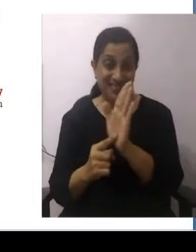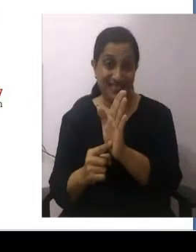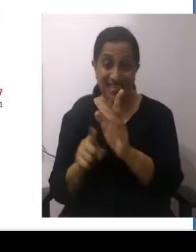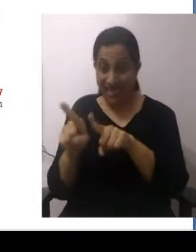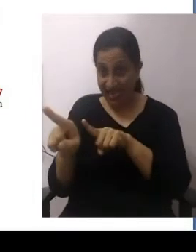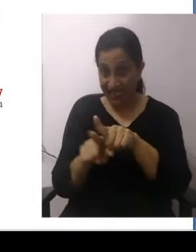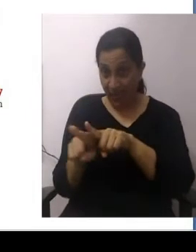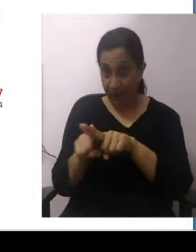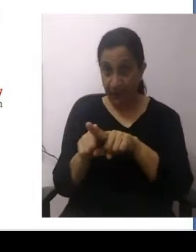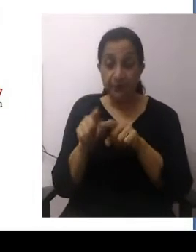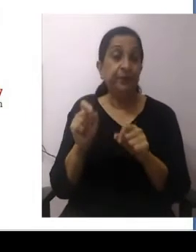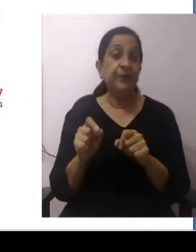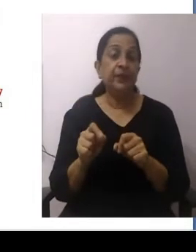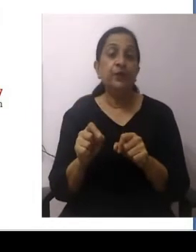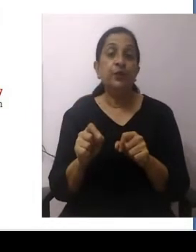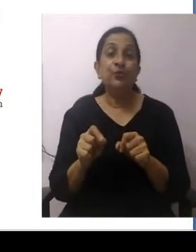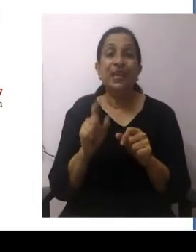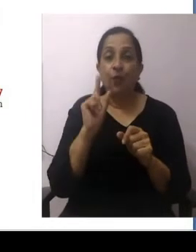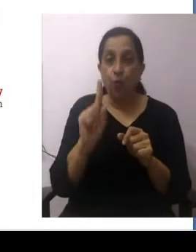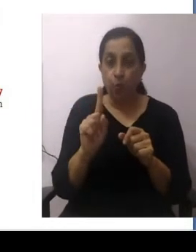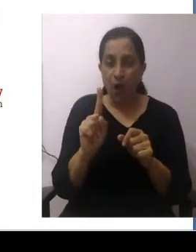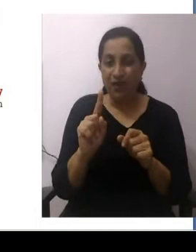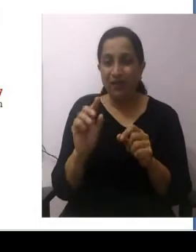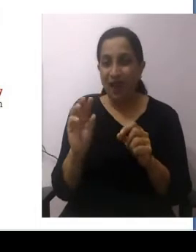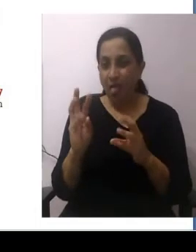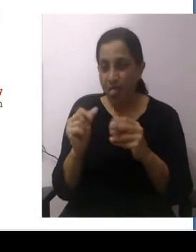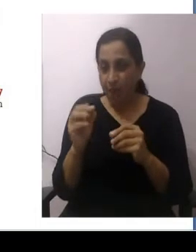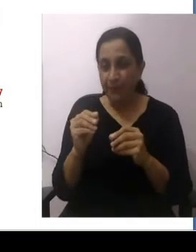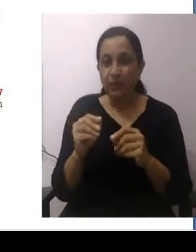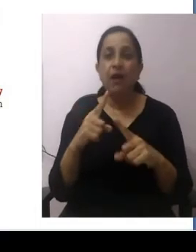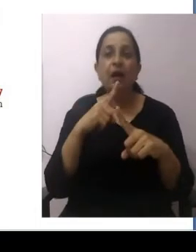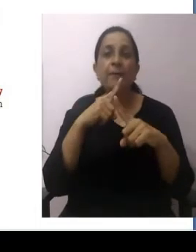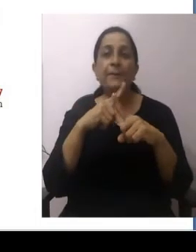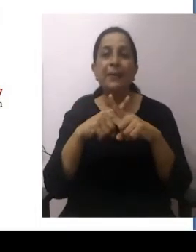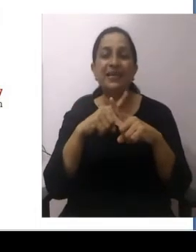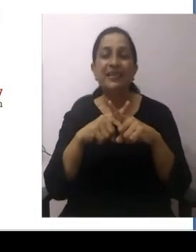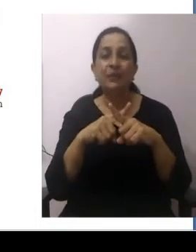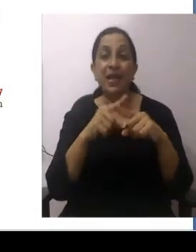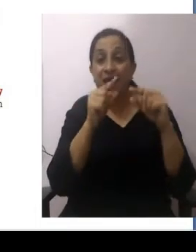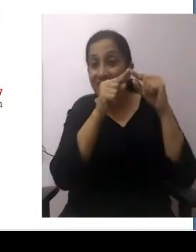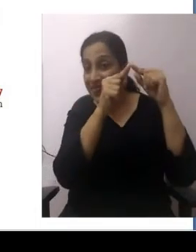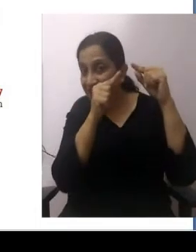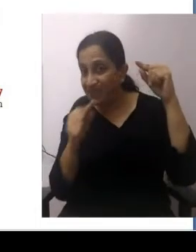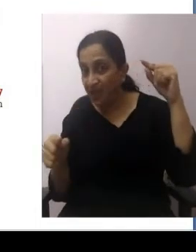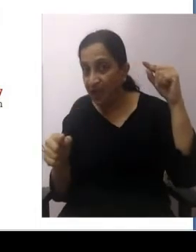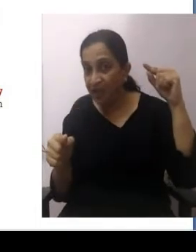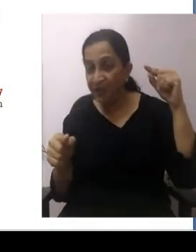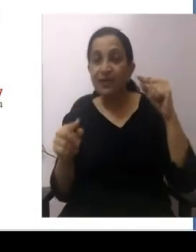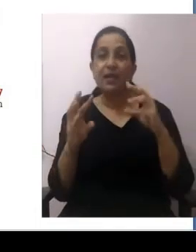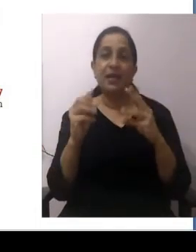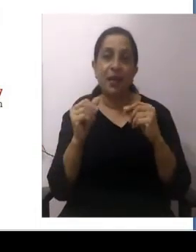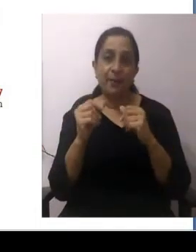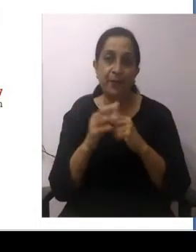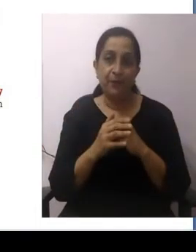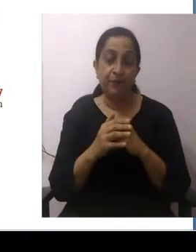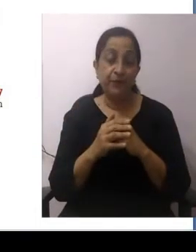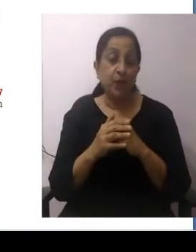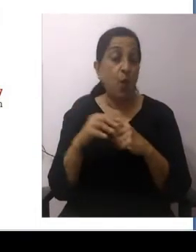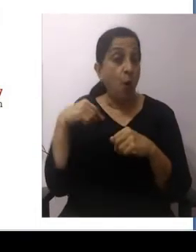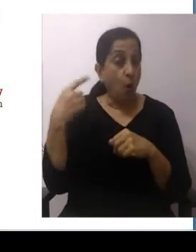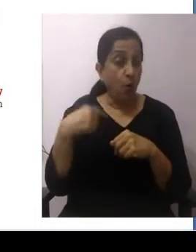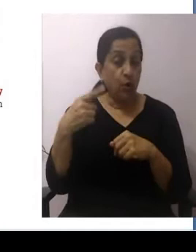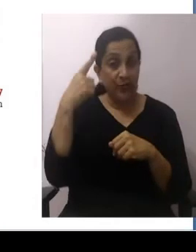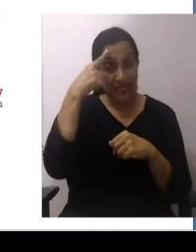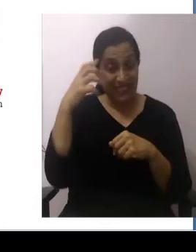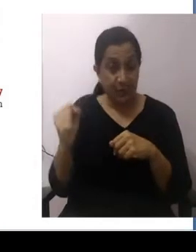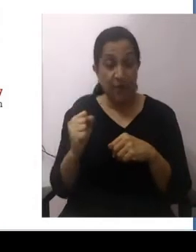one element and then multiply the diagonal elements. Always the first one